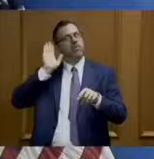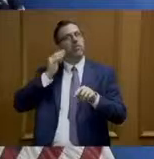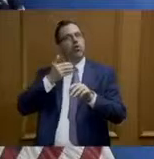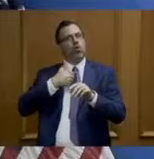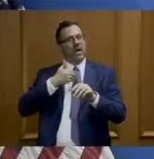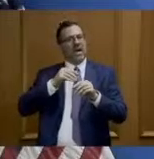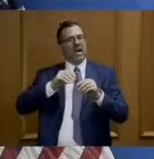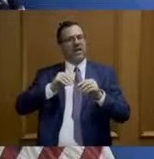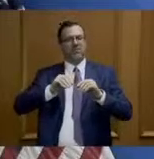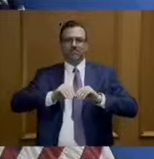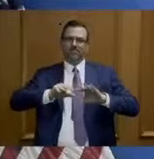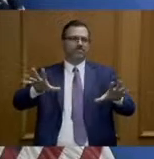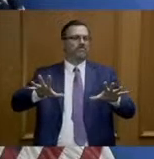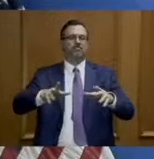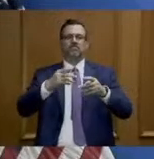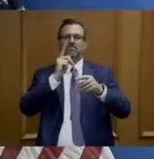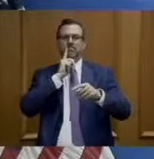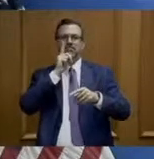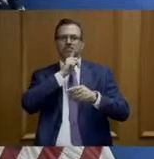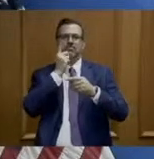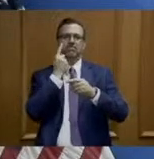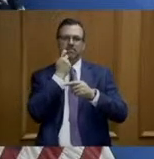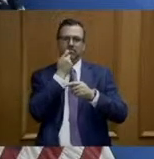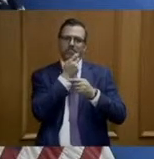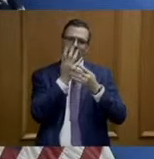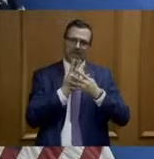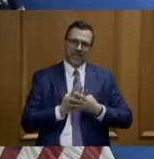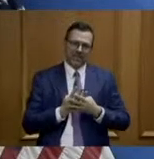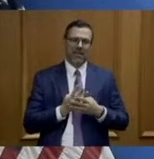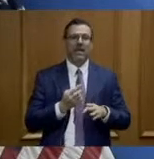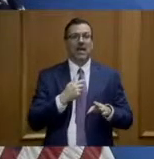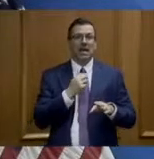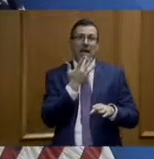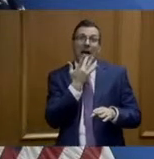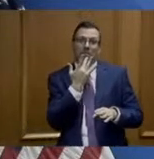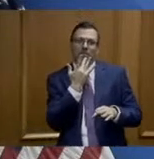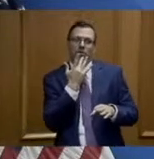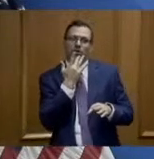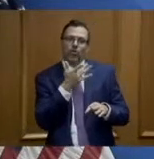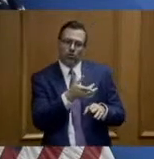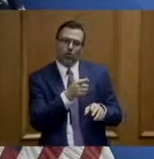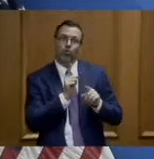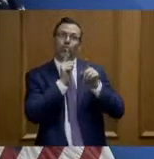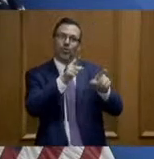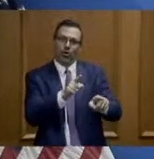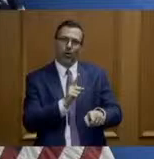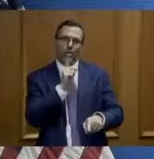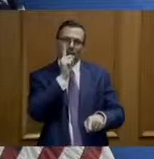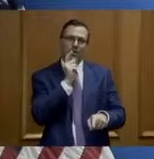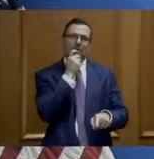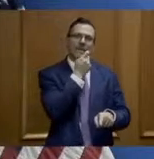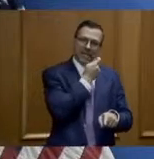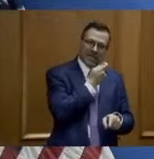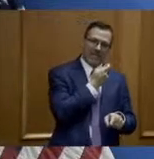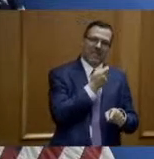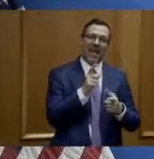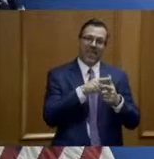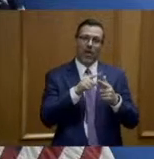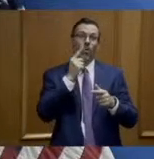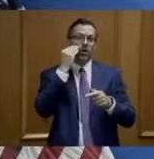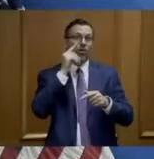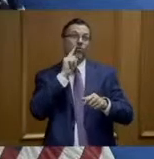have widespread testing availability, I'd much rather you have a test and me know positive or negative versus calling you suspected or